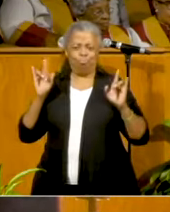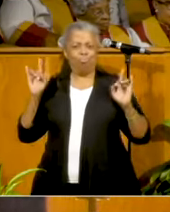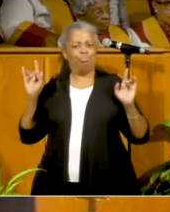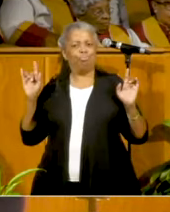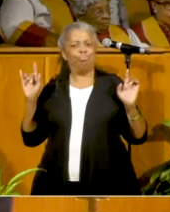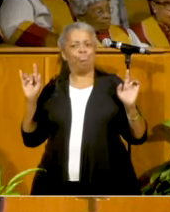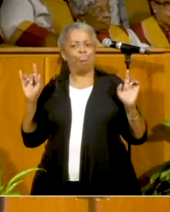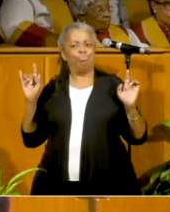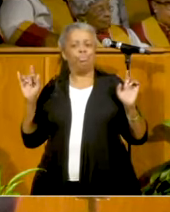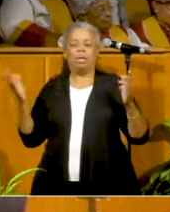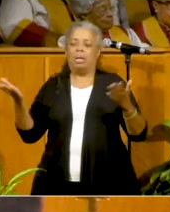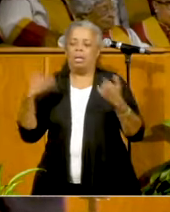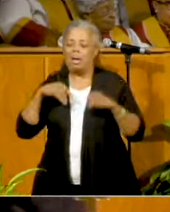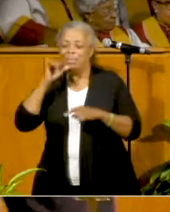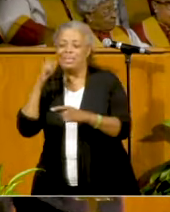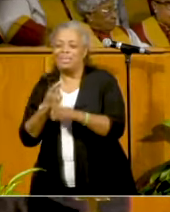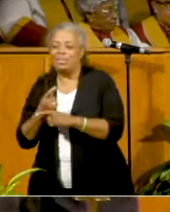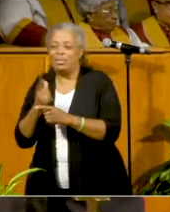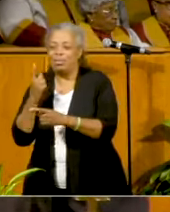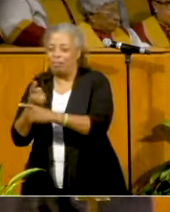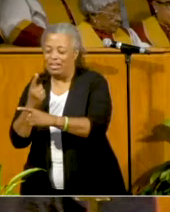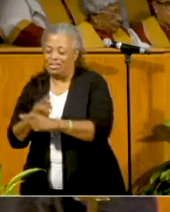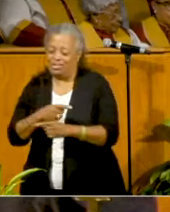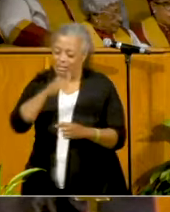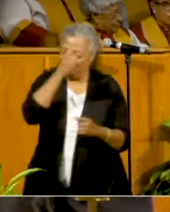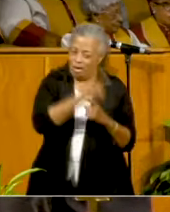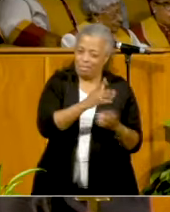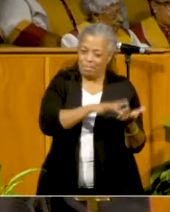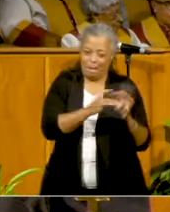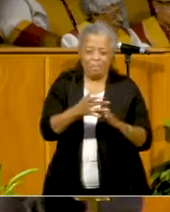Come here, Sister Righteous, Brother Bible, come here, come here.